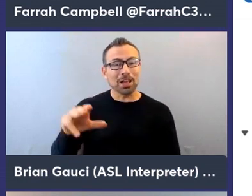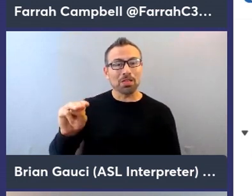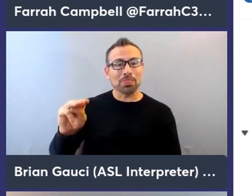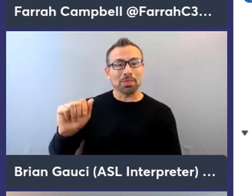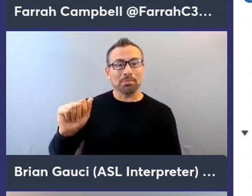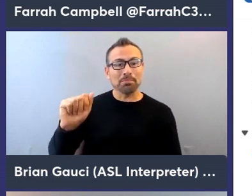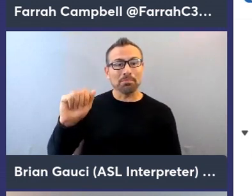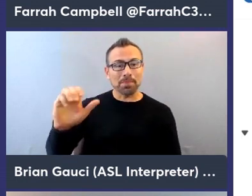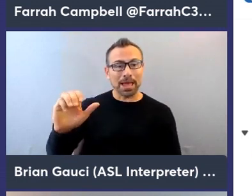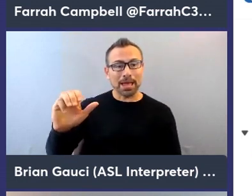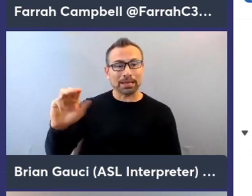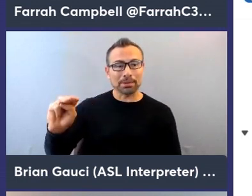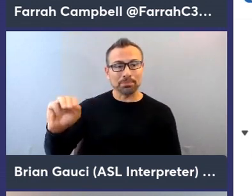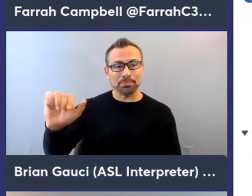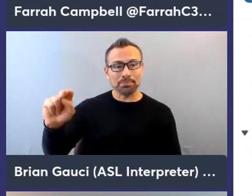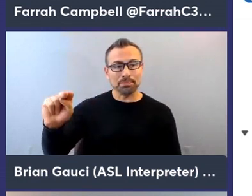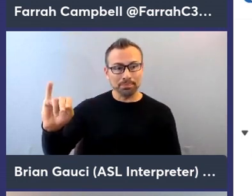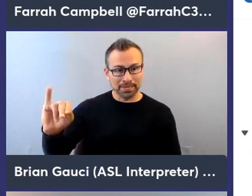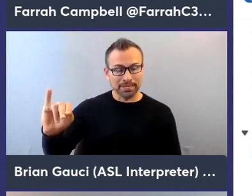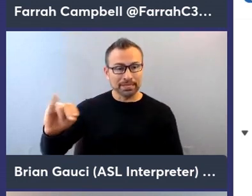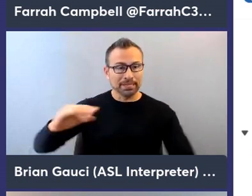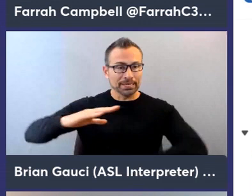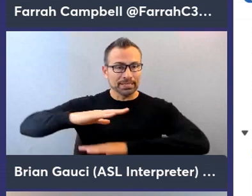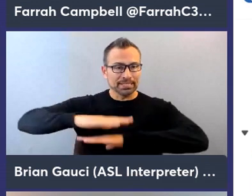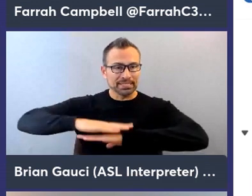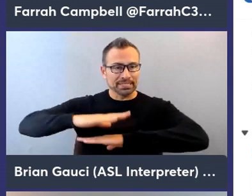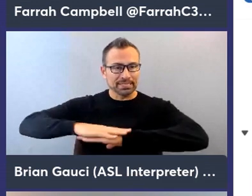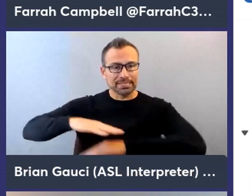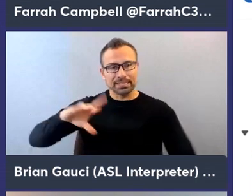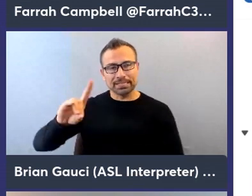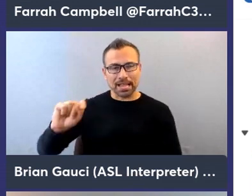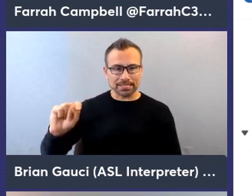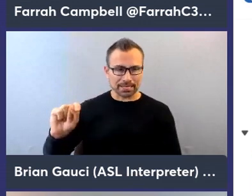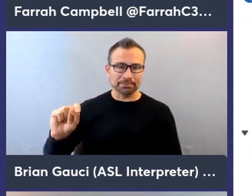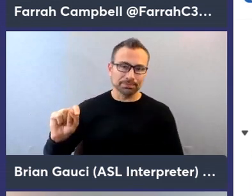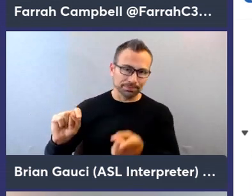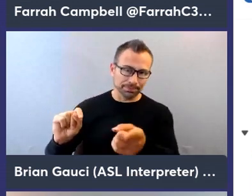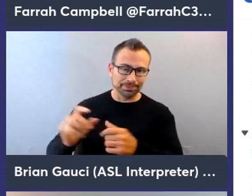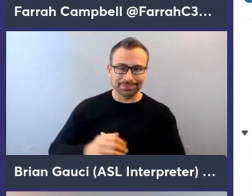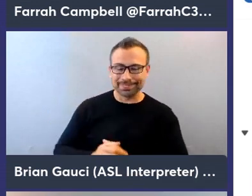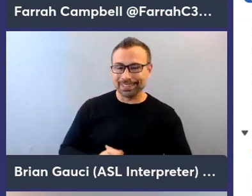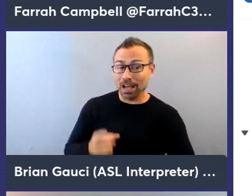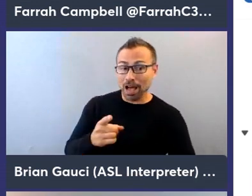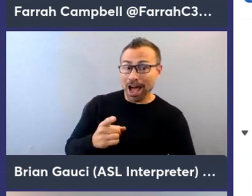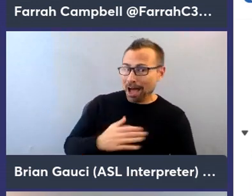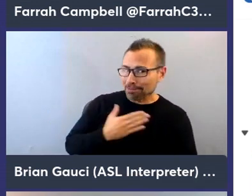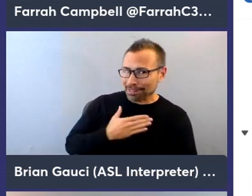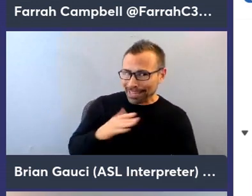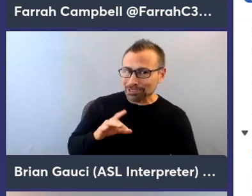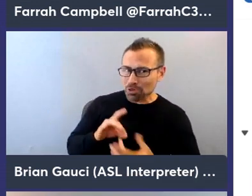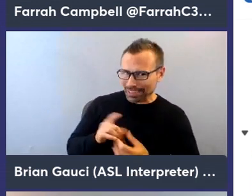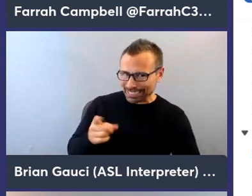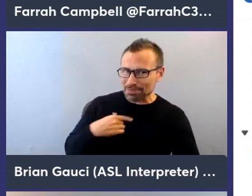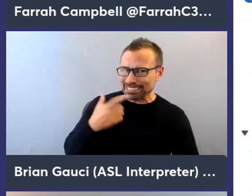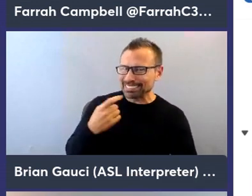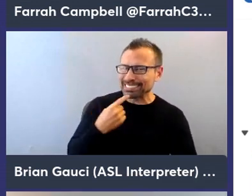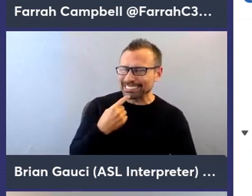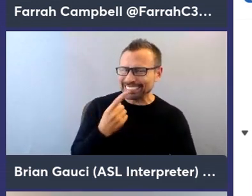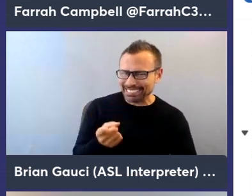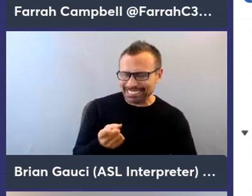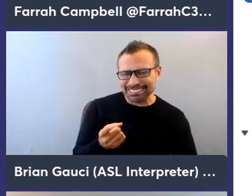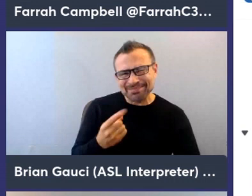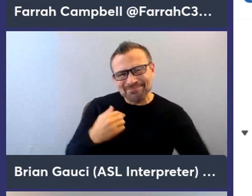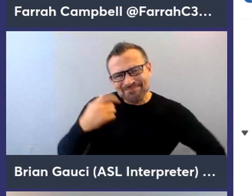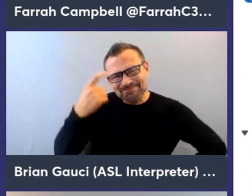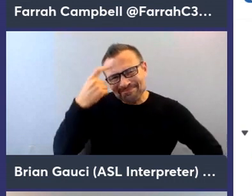this is the Mac Mini desktop. This is in fact, I'm glad you logged in there, because I was going to say to you that,